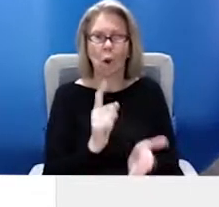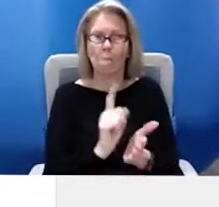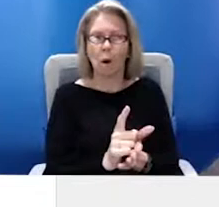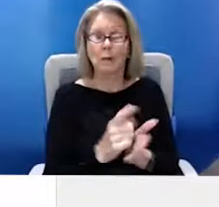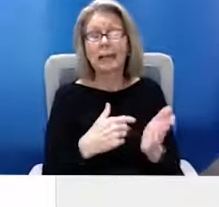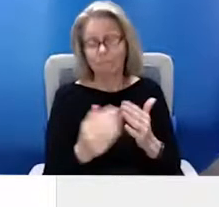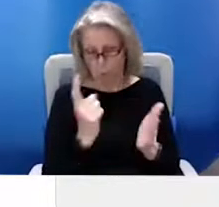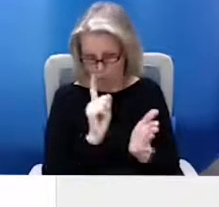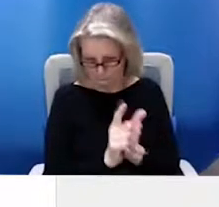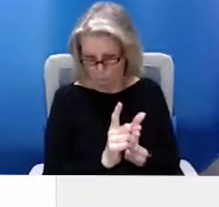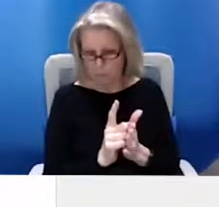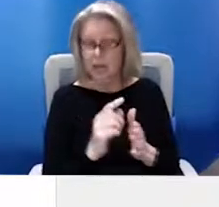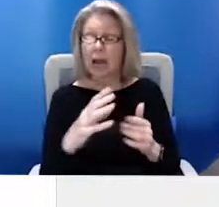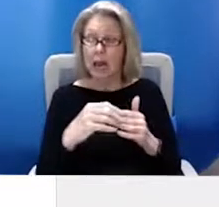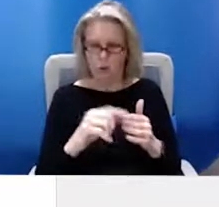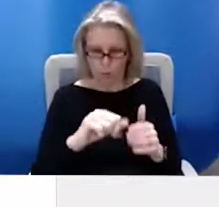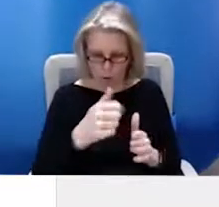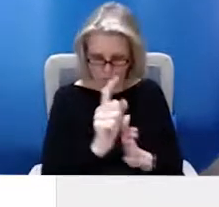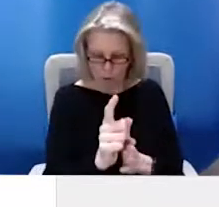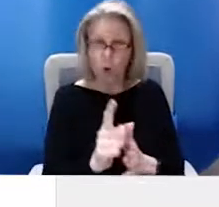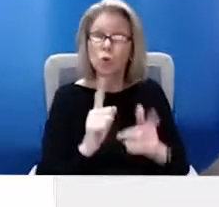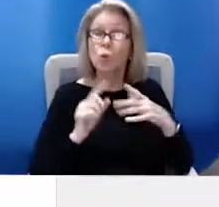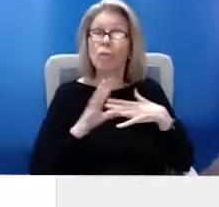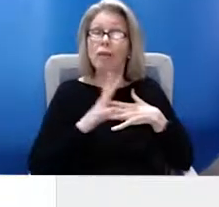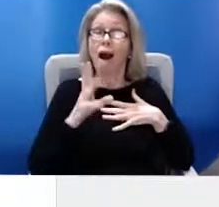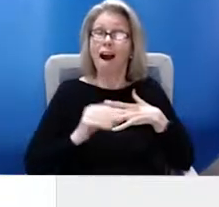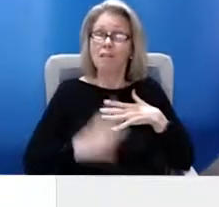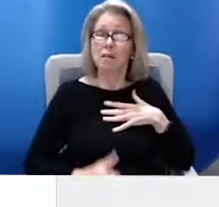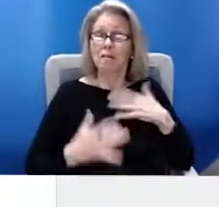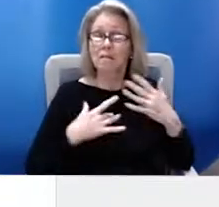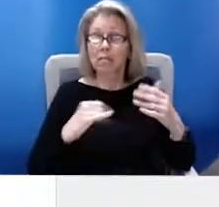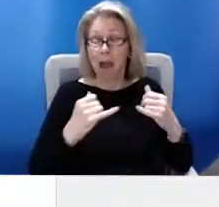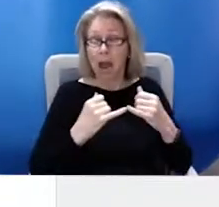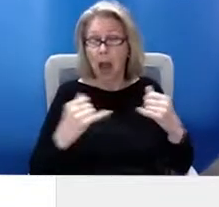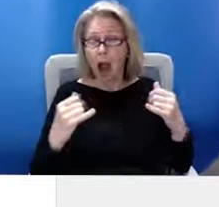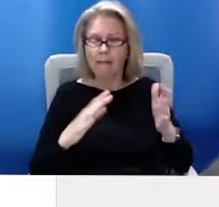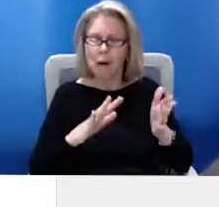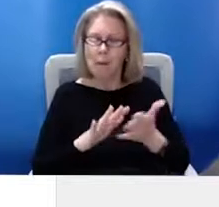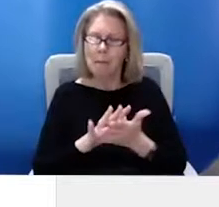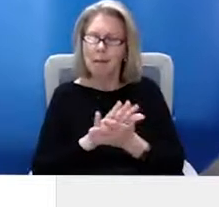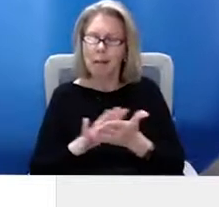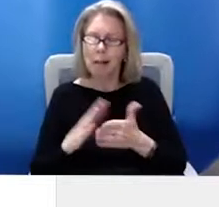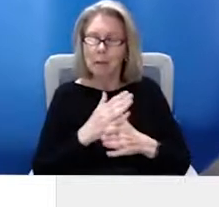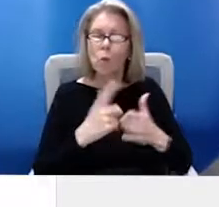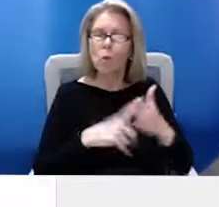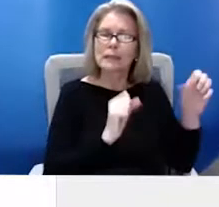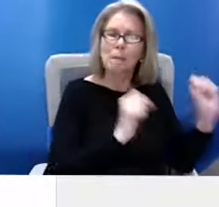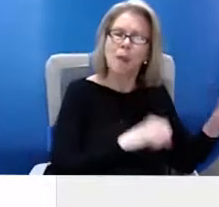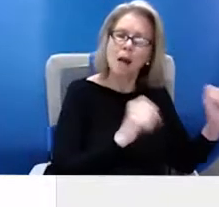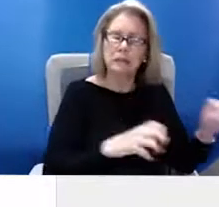standalone, even though one leads to the other. Therefore, to be African is to blur the lines between the possible and the